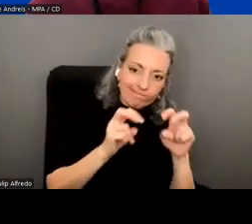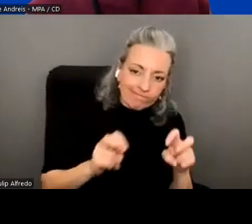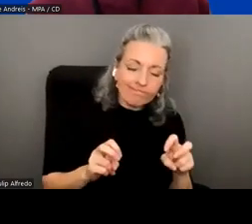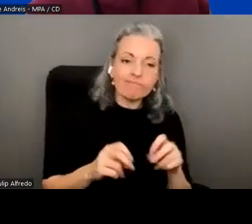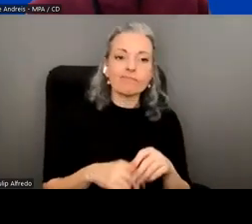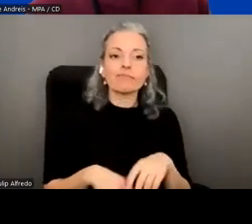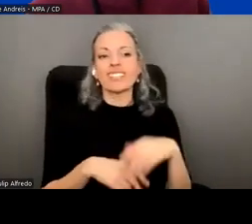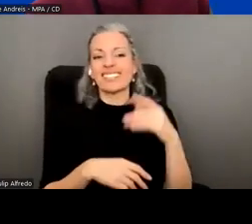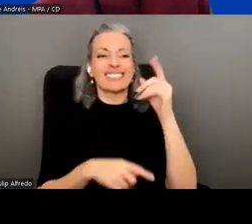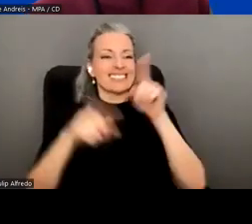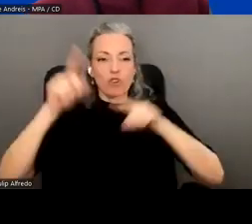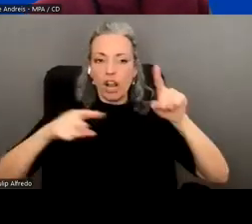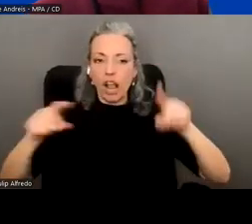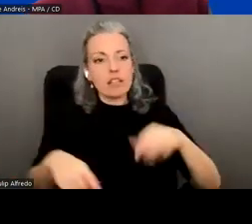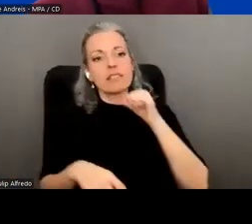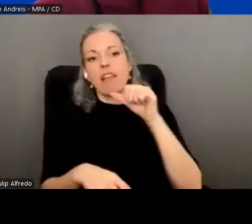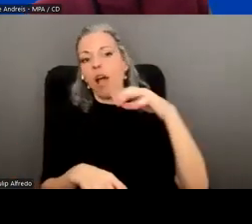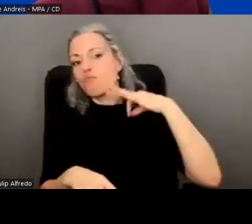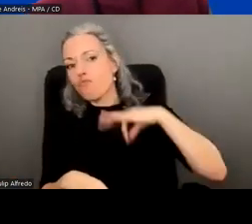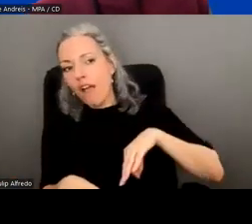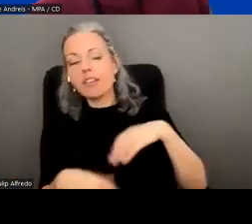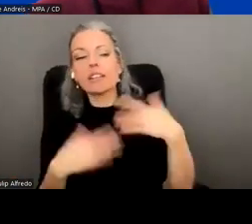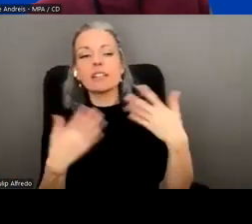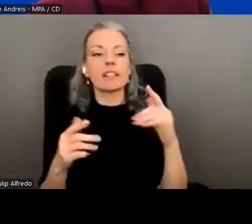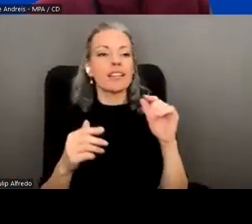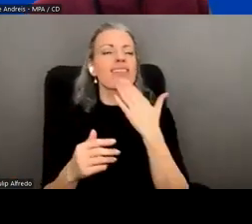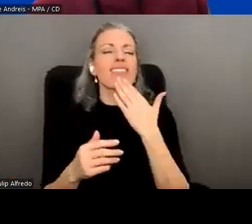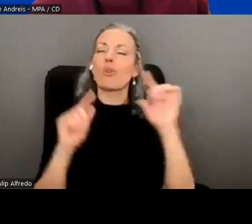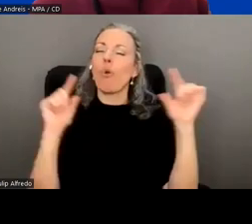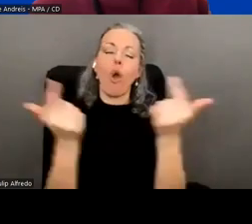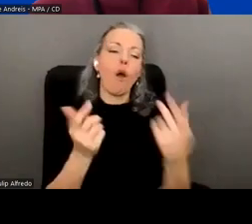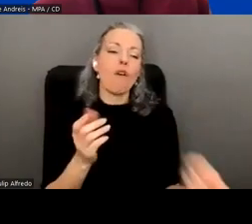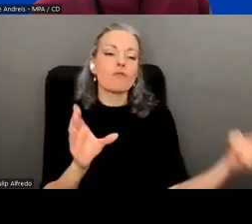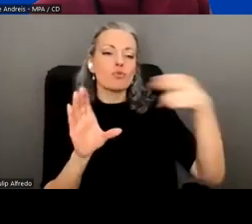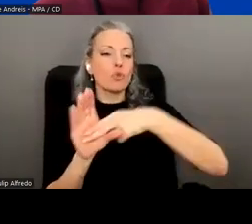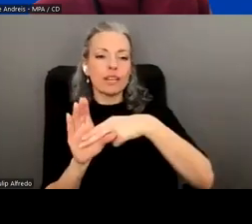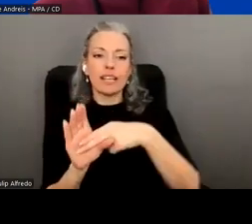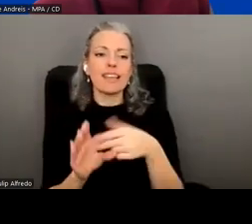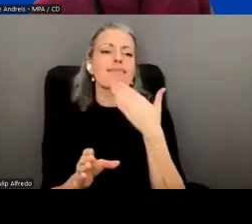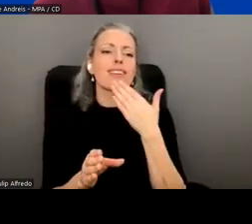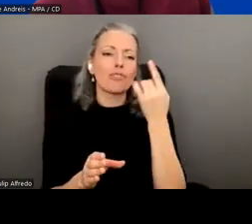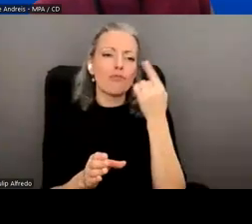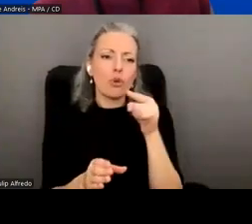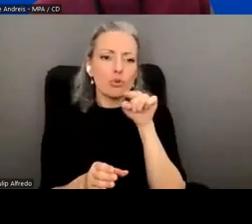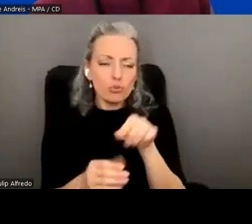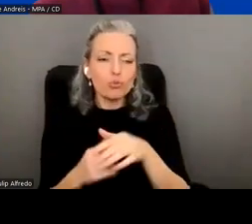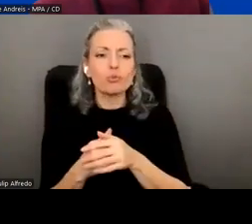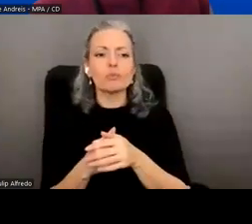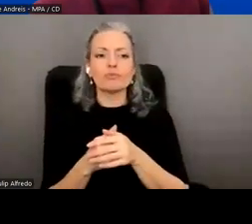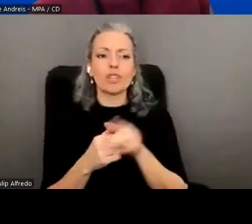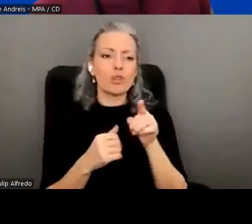nonprofit, philanthropic. We are very fortunate. We thank you so much for joining us. We thank you so much for